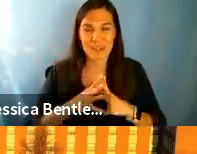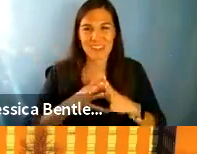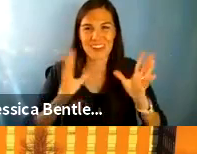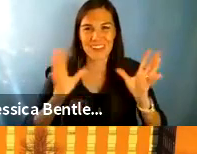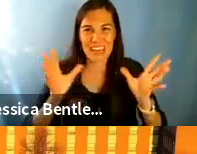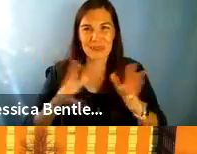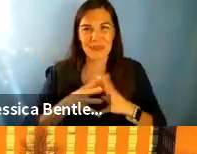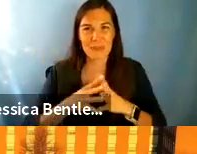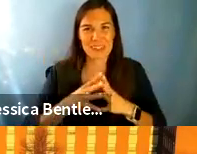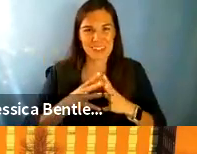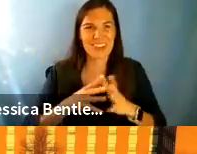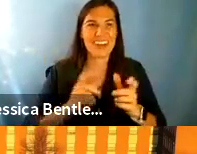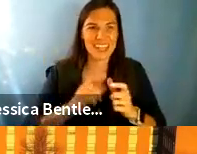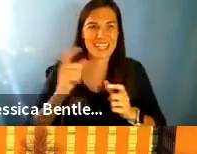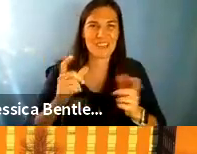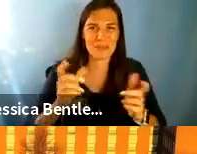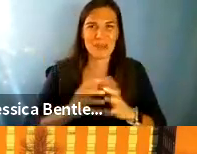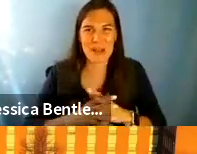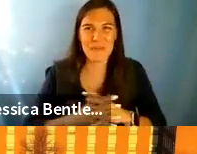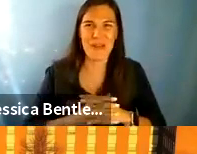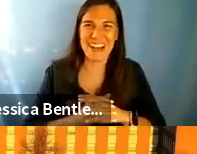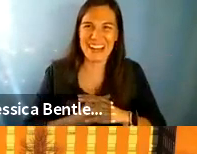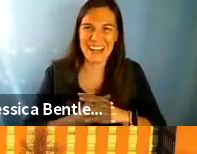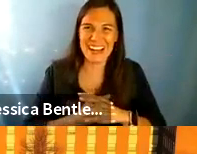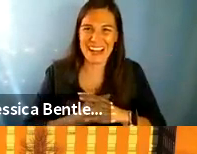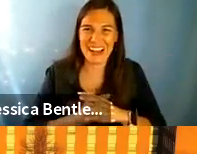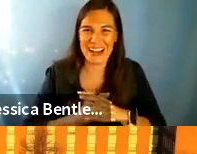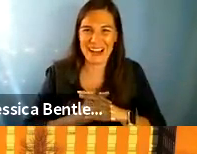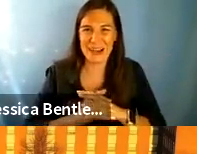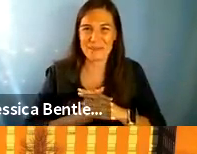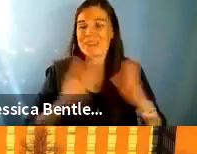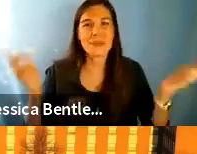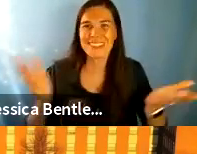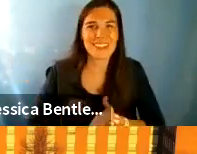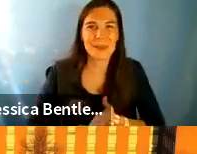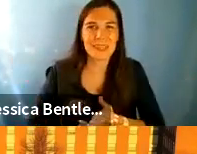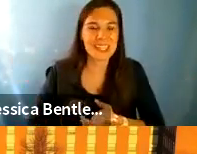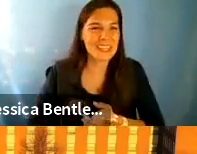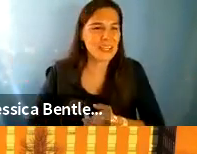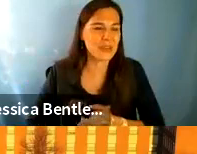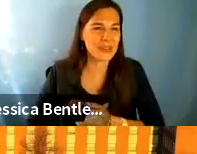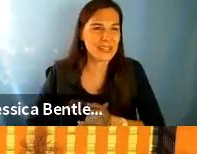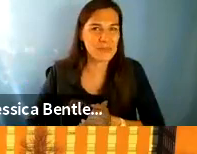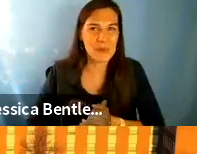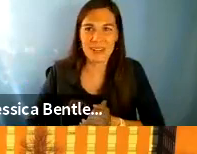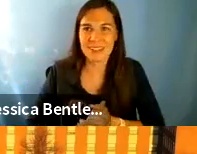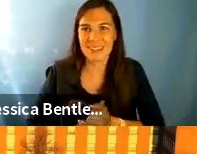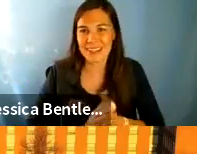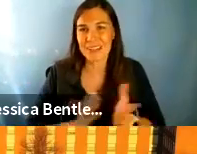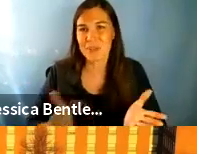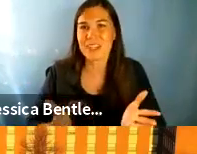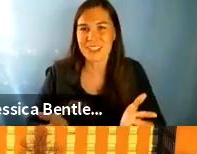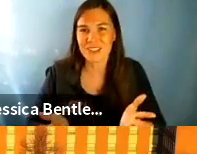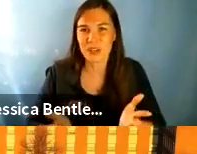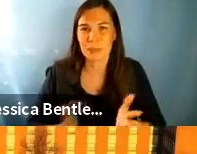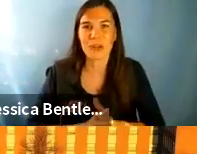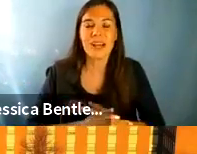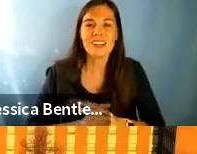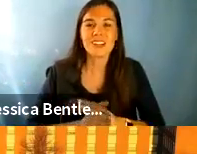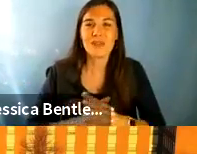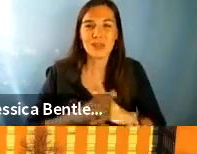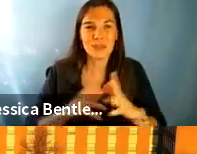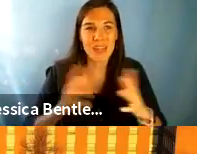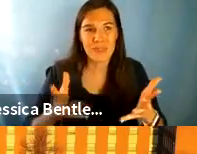working for? So if they ask me for a business card, I can give them the right one. But that's just something that you'll experience as a community